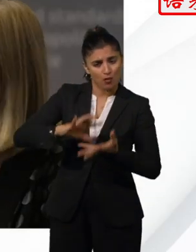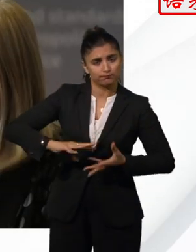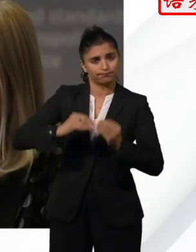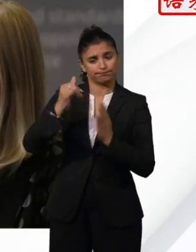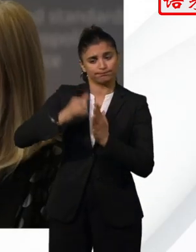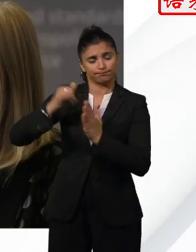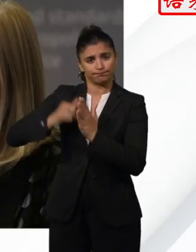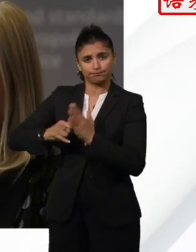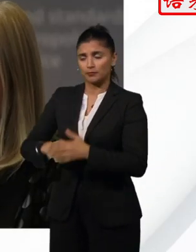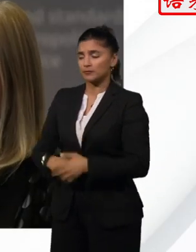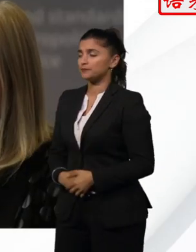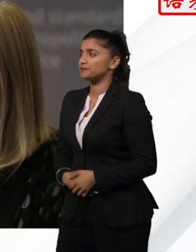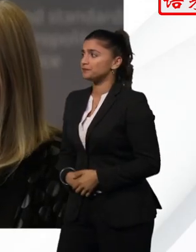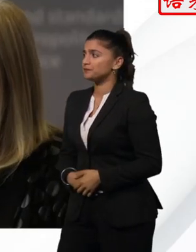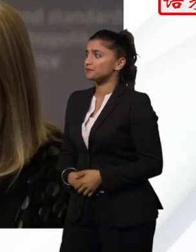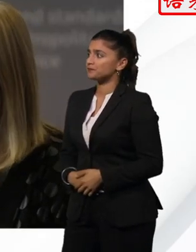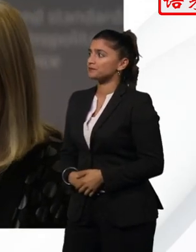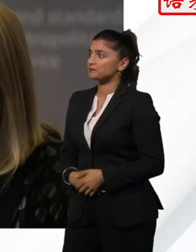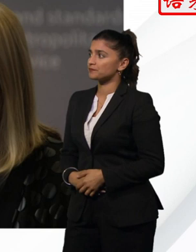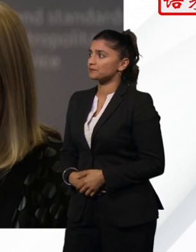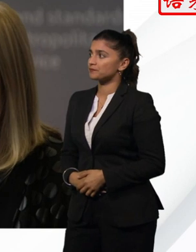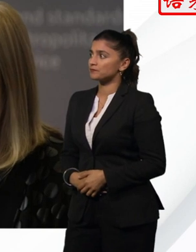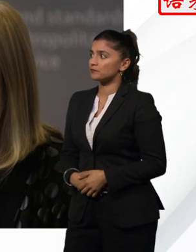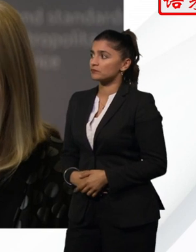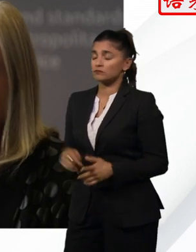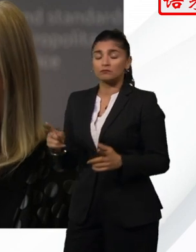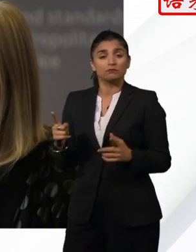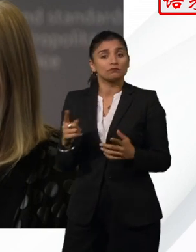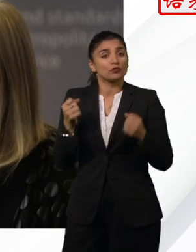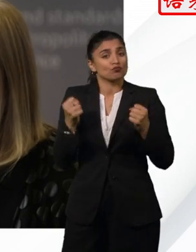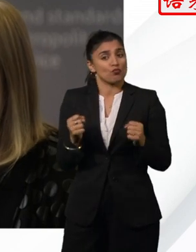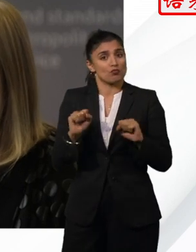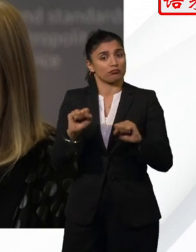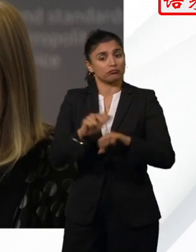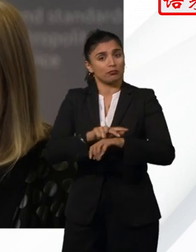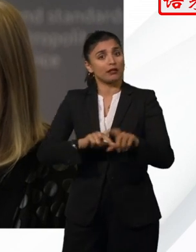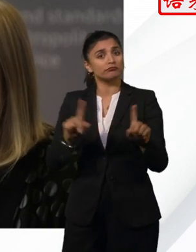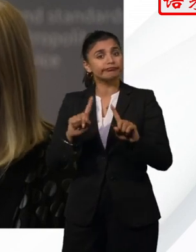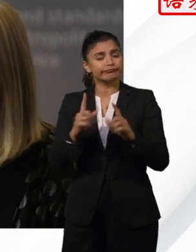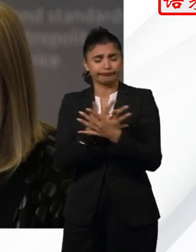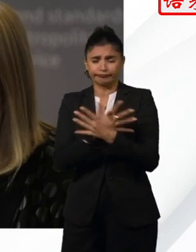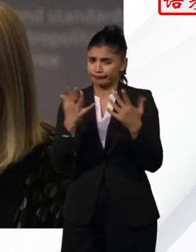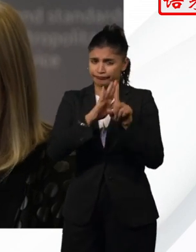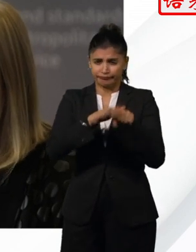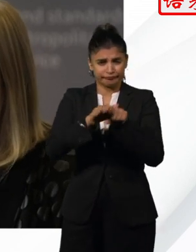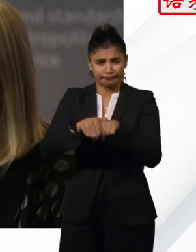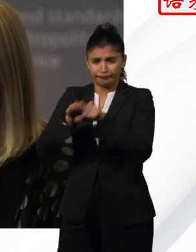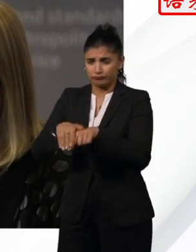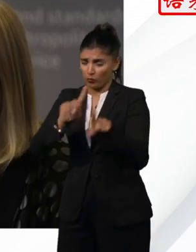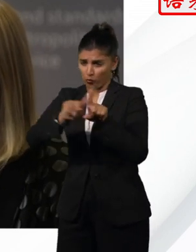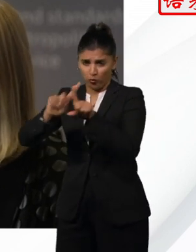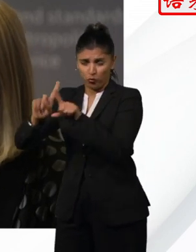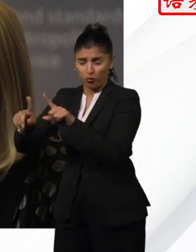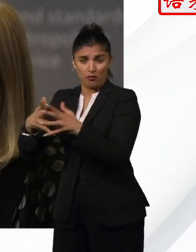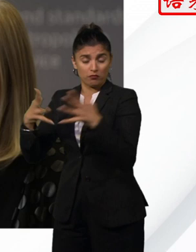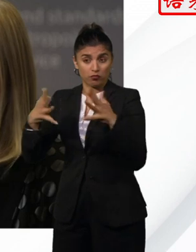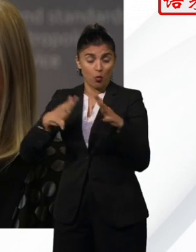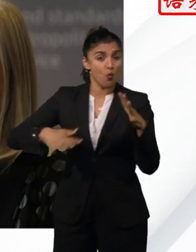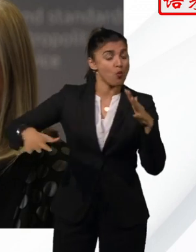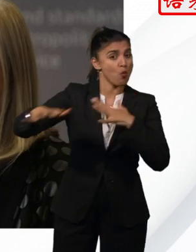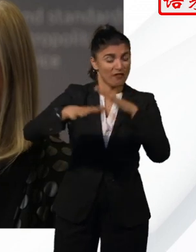There is, without doubt, a discriminatory culture right across the Metropolitan Police. It's not in pockets, it pervades the